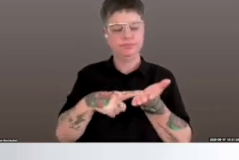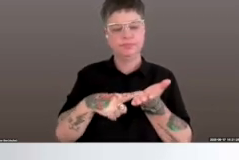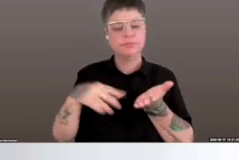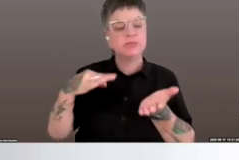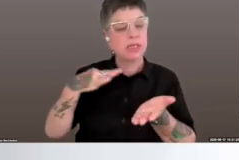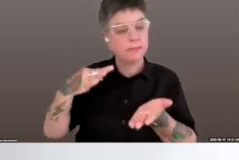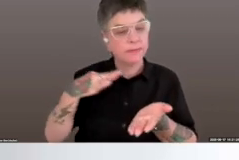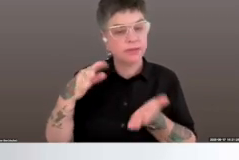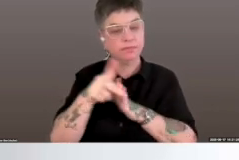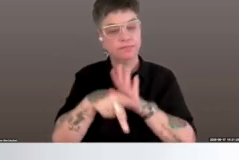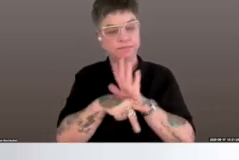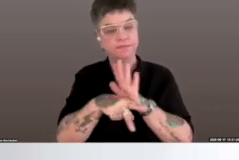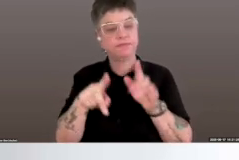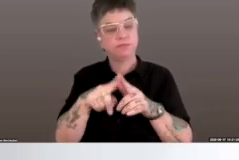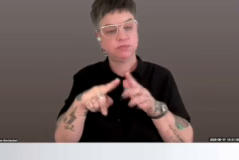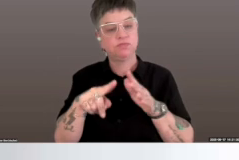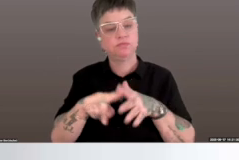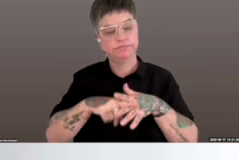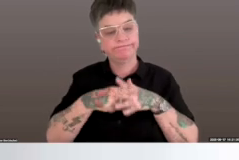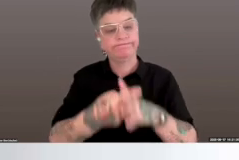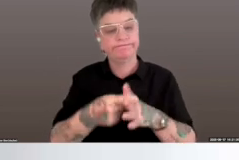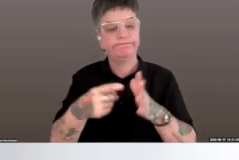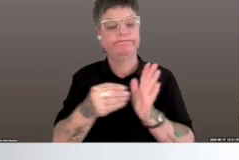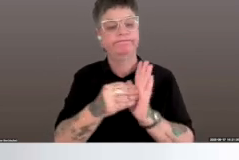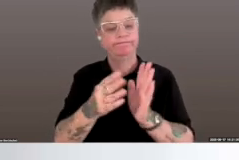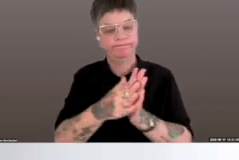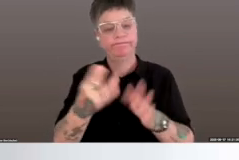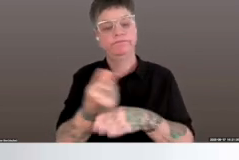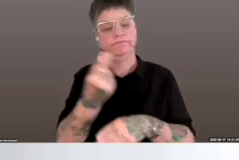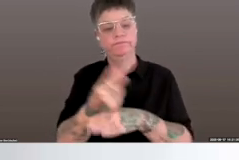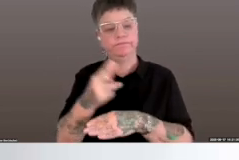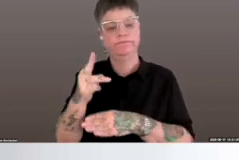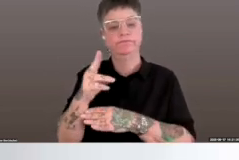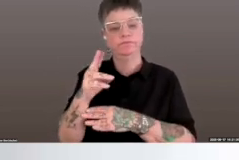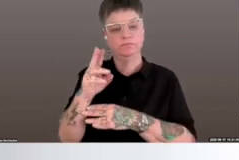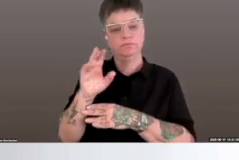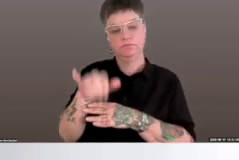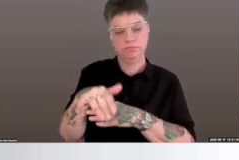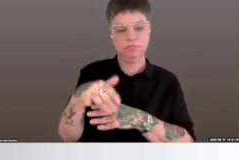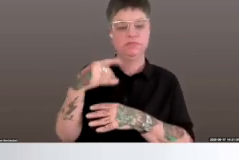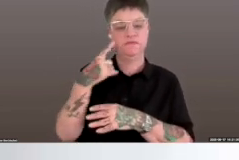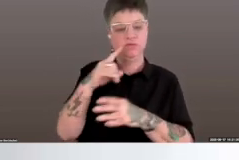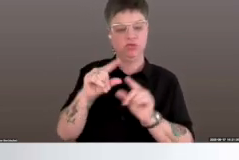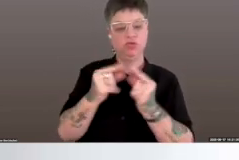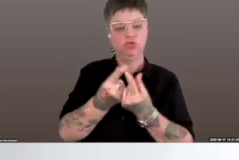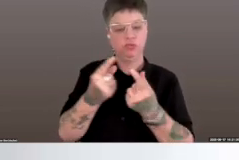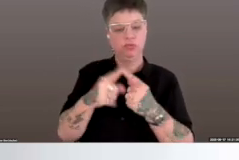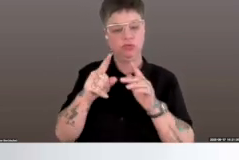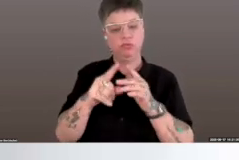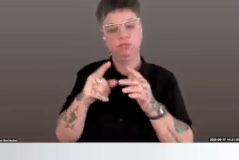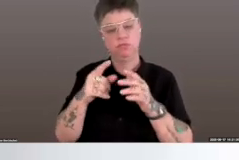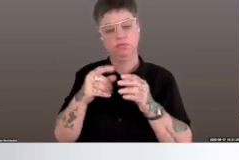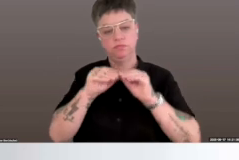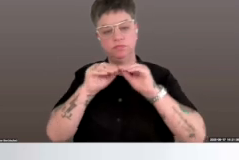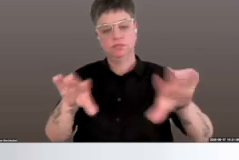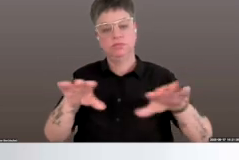and proposed implementation for ZAP. Staff plans to hold one last public work group to discuss launch specifics with the goal